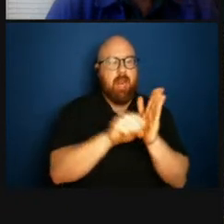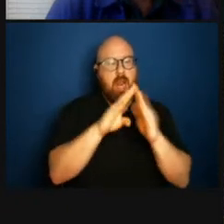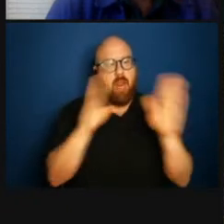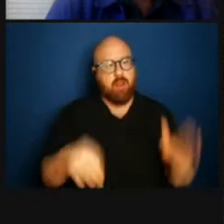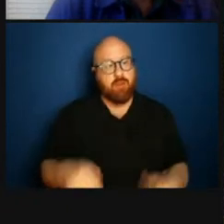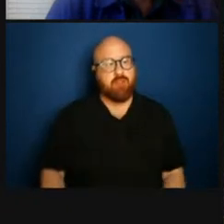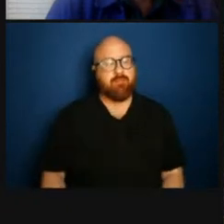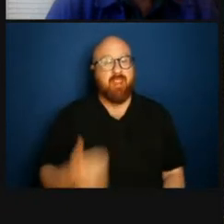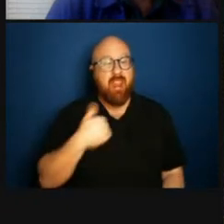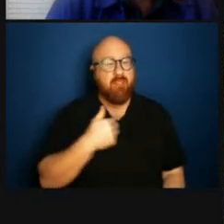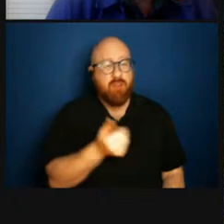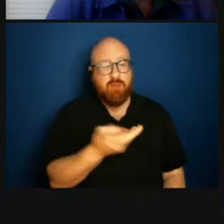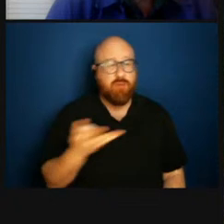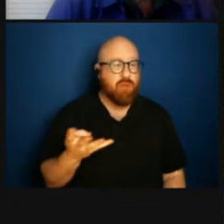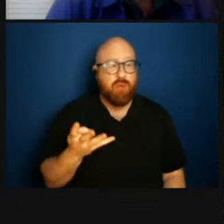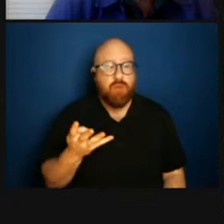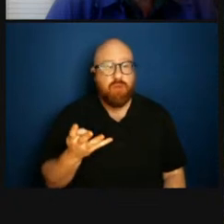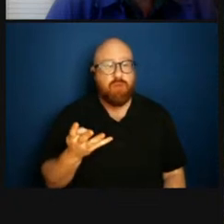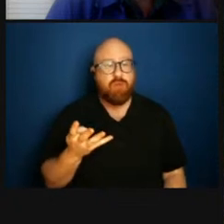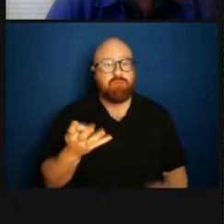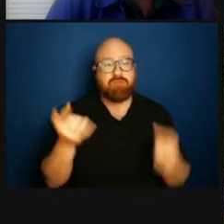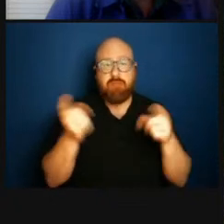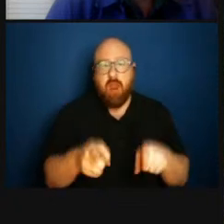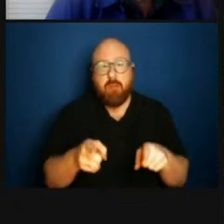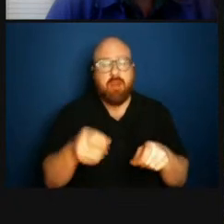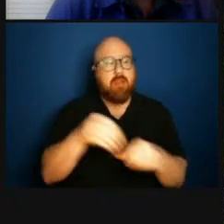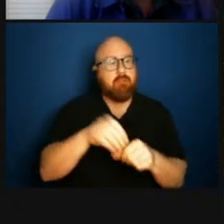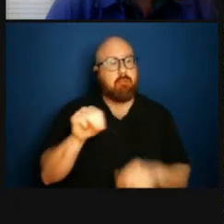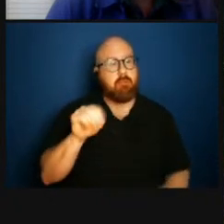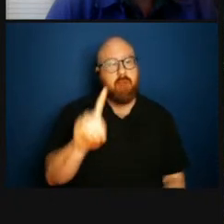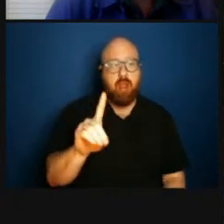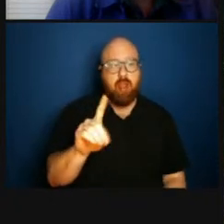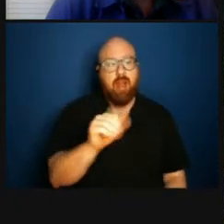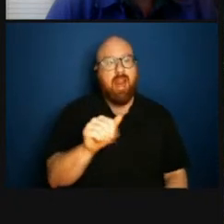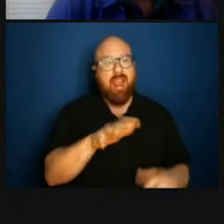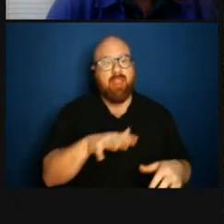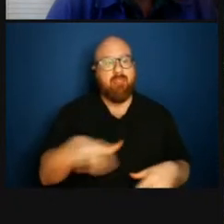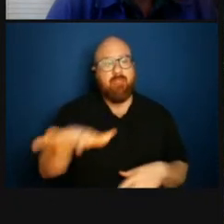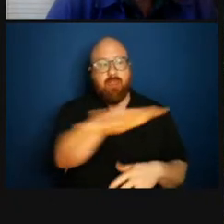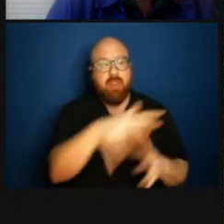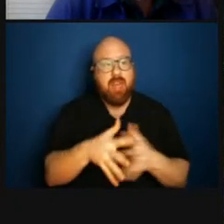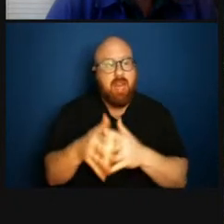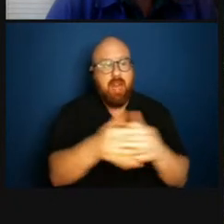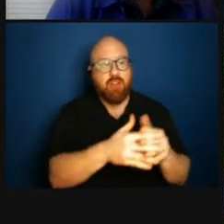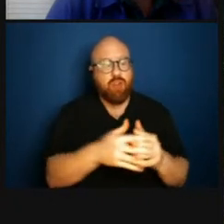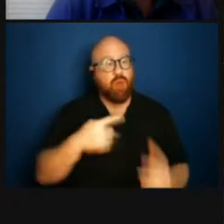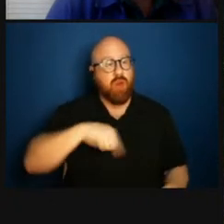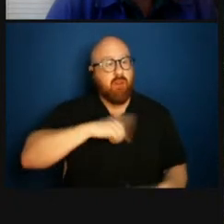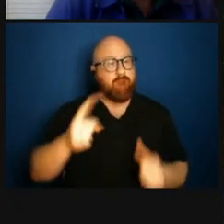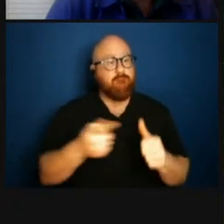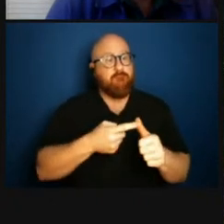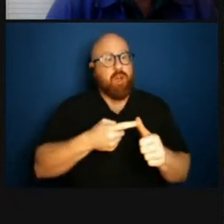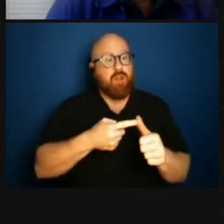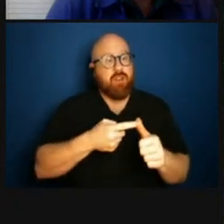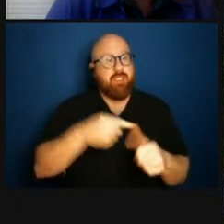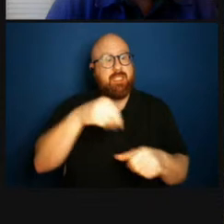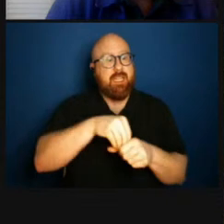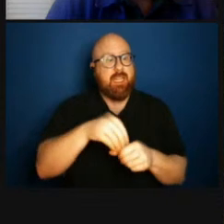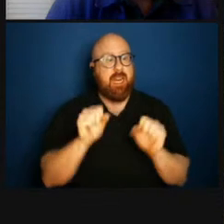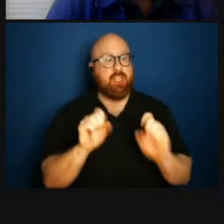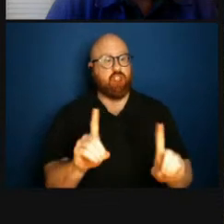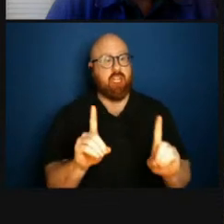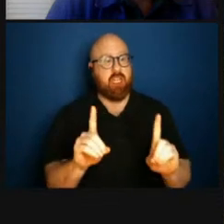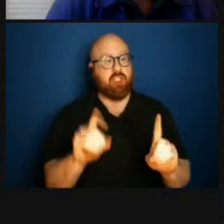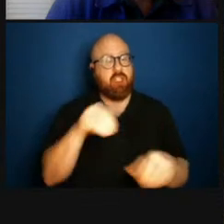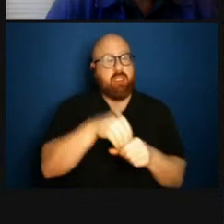Maryland and in the nation. We are found first in all 23 Maryland counties and Baltimore City, making this